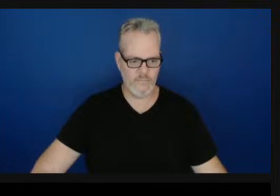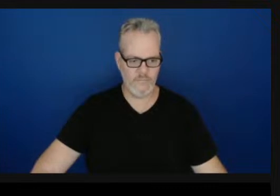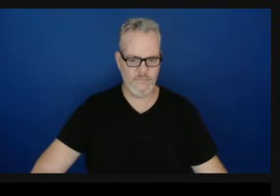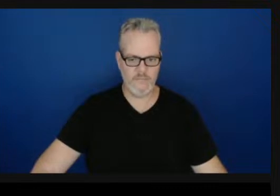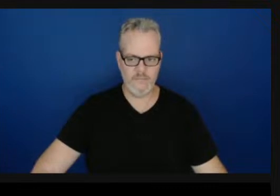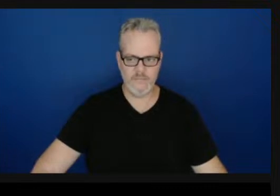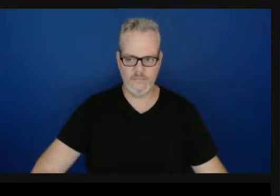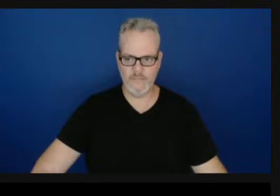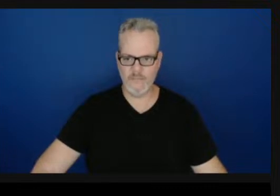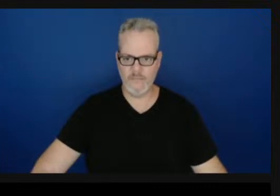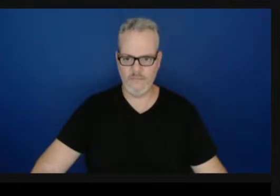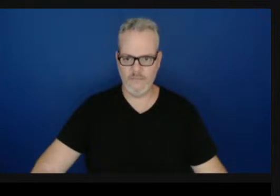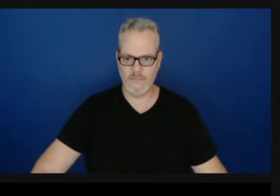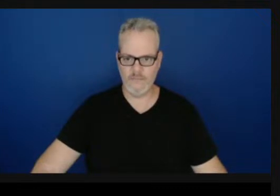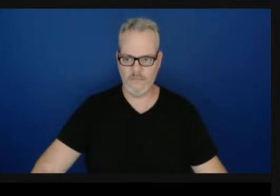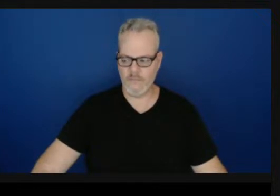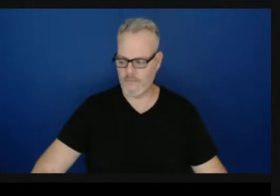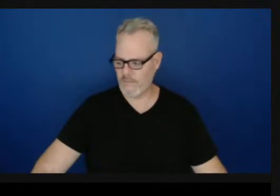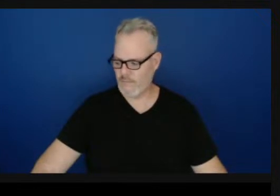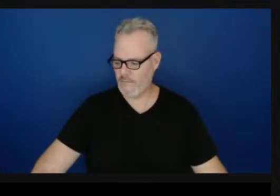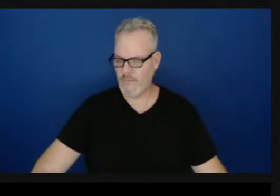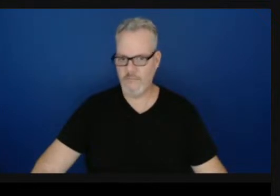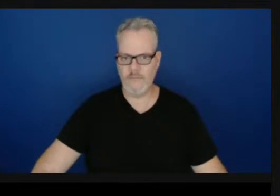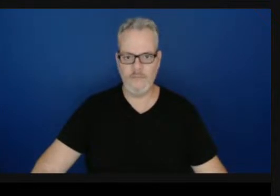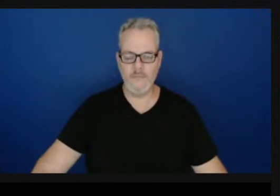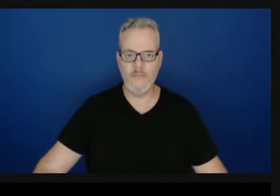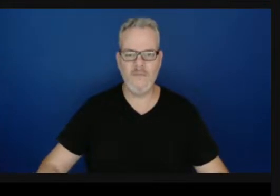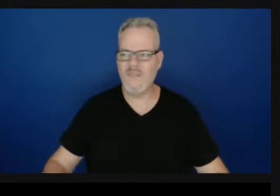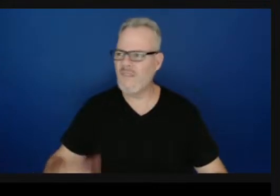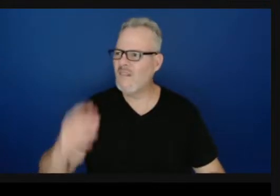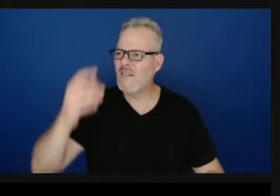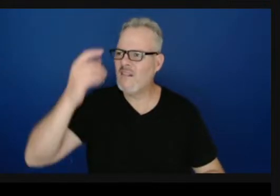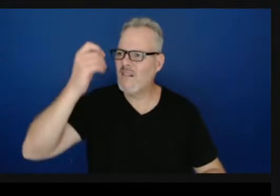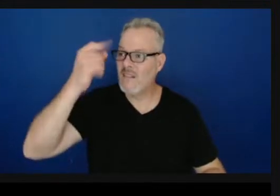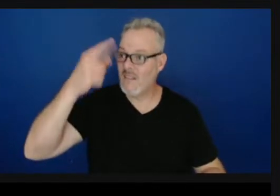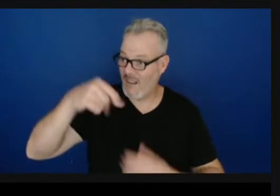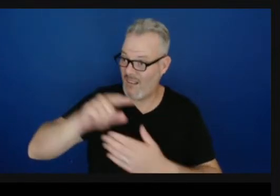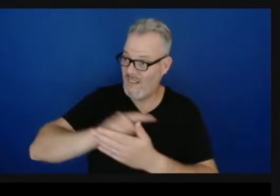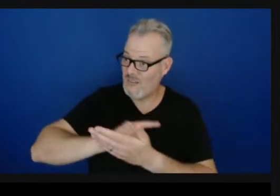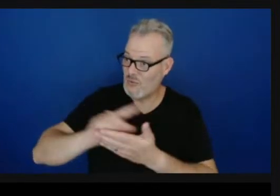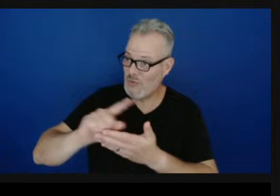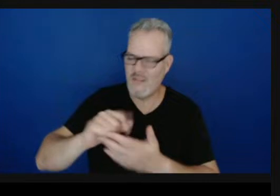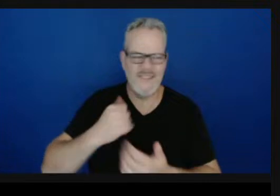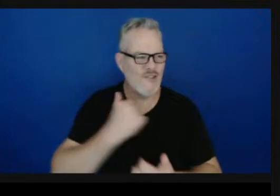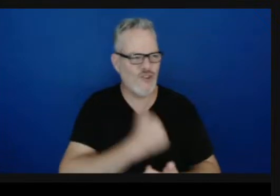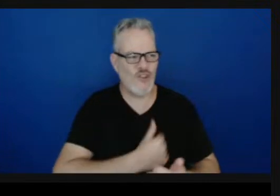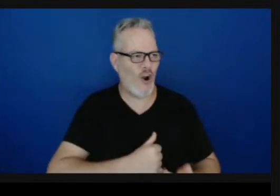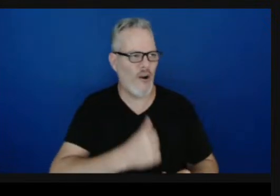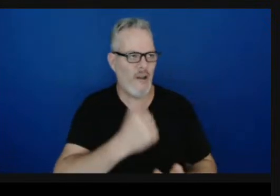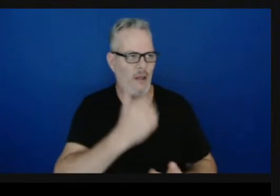That was sorry, was that this week? Oh, sorry, I didn't mean to take it down. That was a misclick.